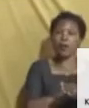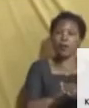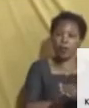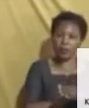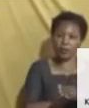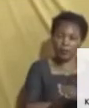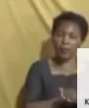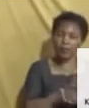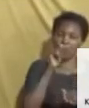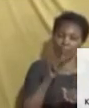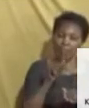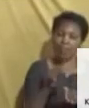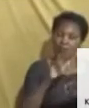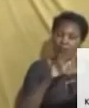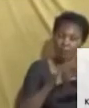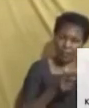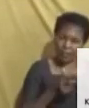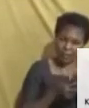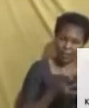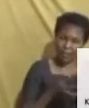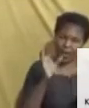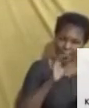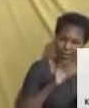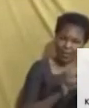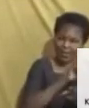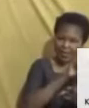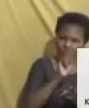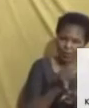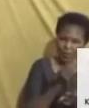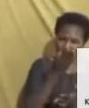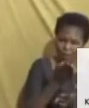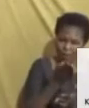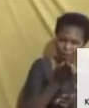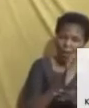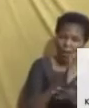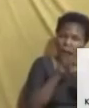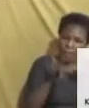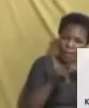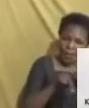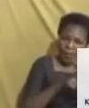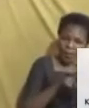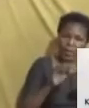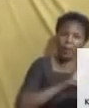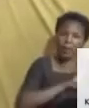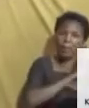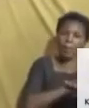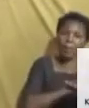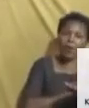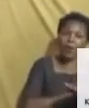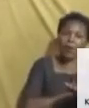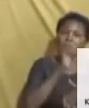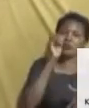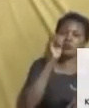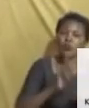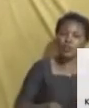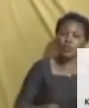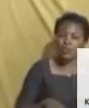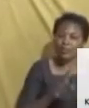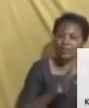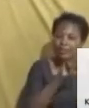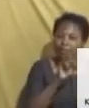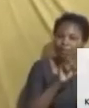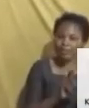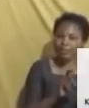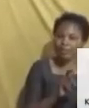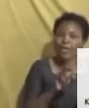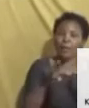This therefore begs the question, what is the primary constituent power? Where did it